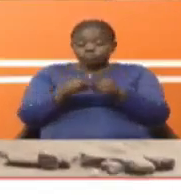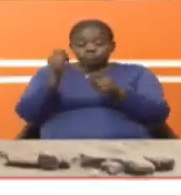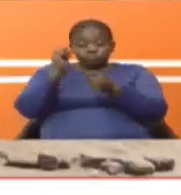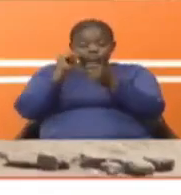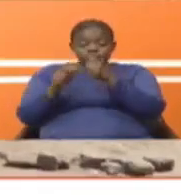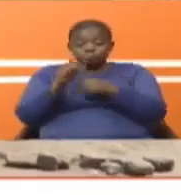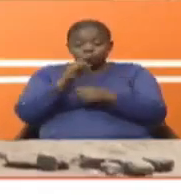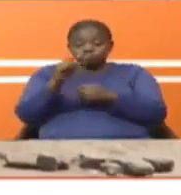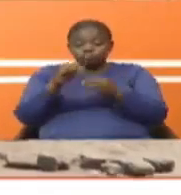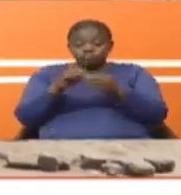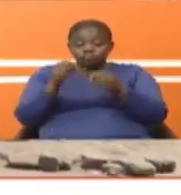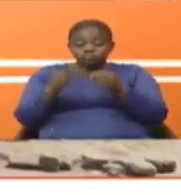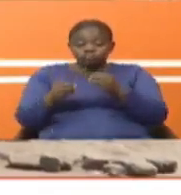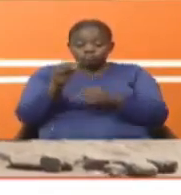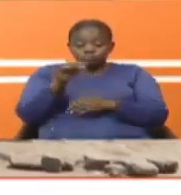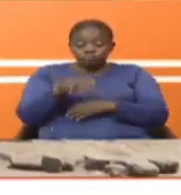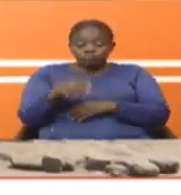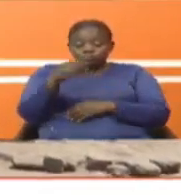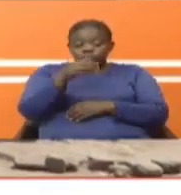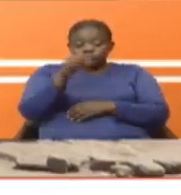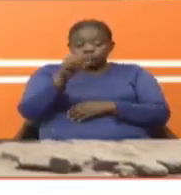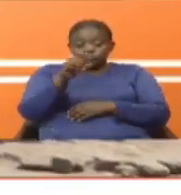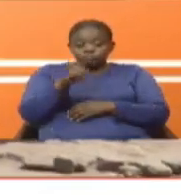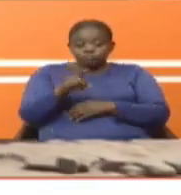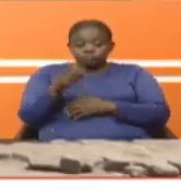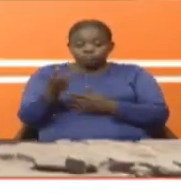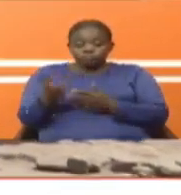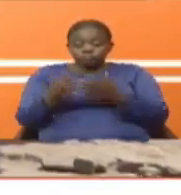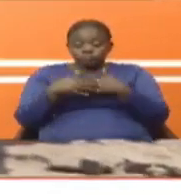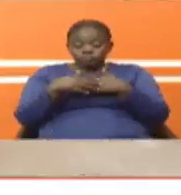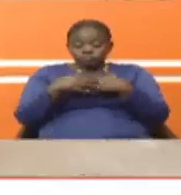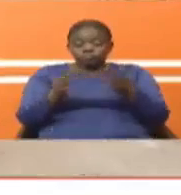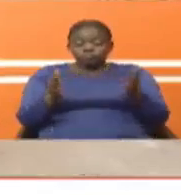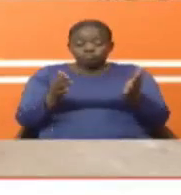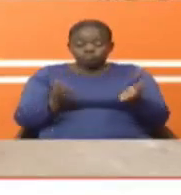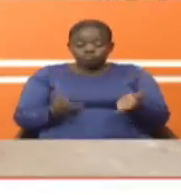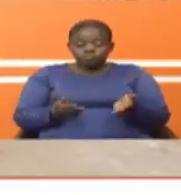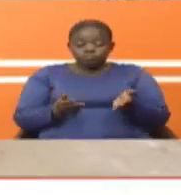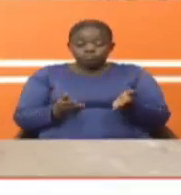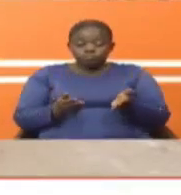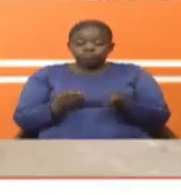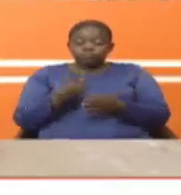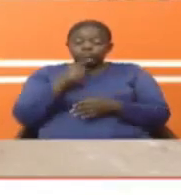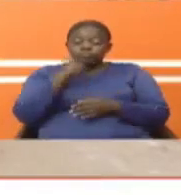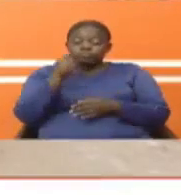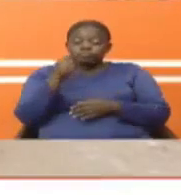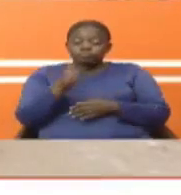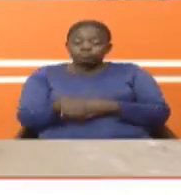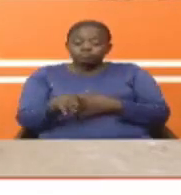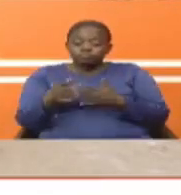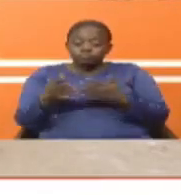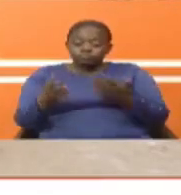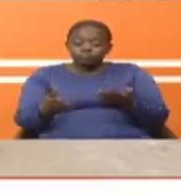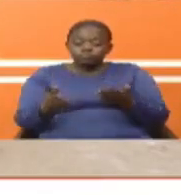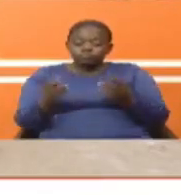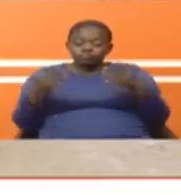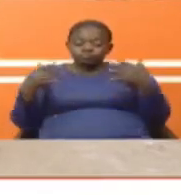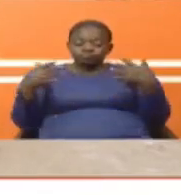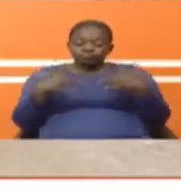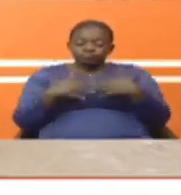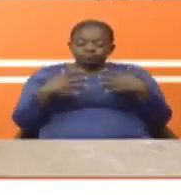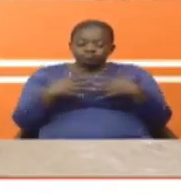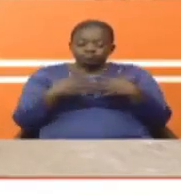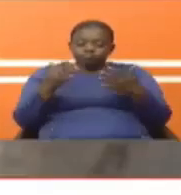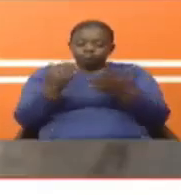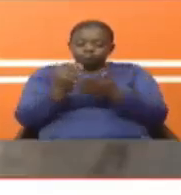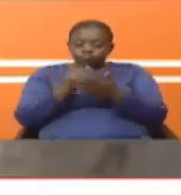ne balagira mutabani wabwe tumwebaze Godwin okugulawo oluggye. Tumwebaza agamba nti kino kyali kiro kya ntiisa